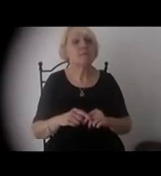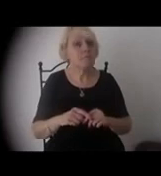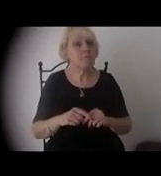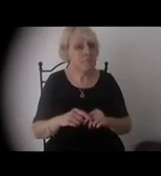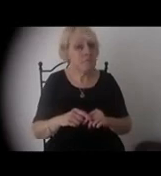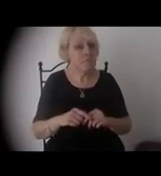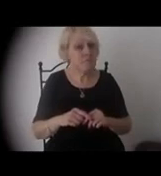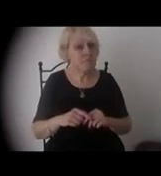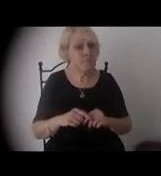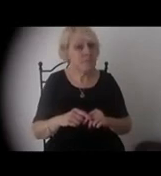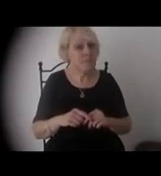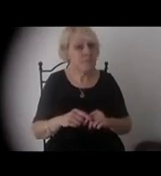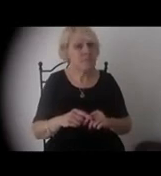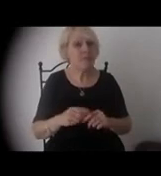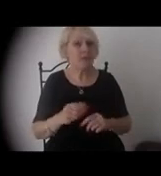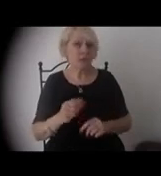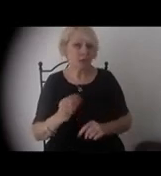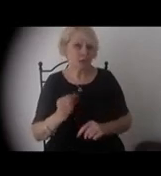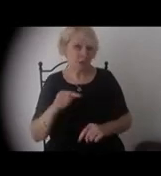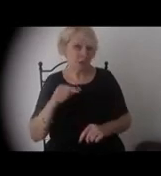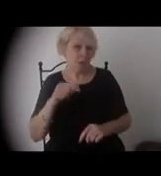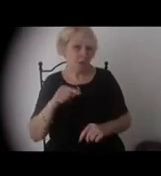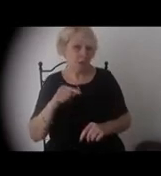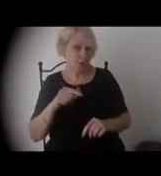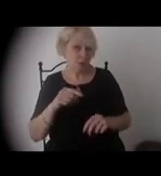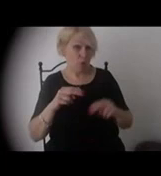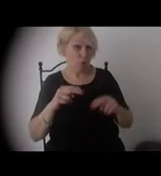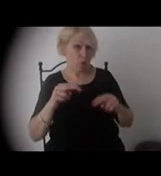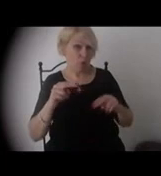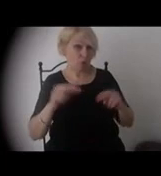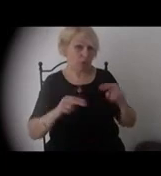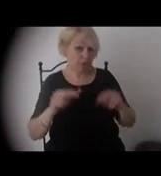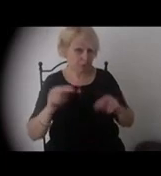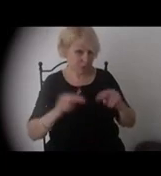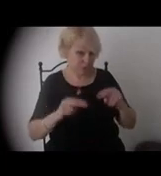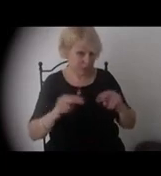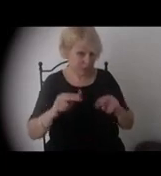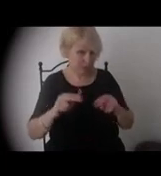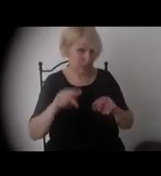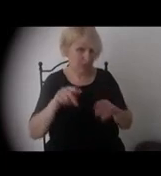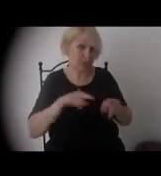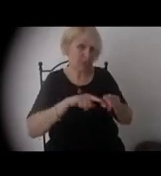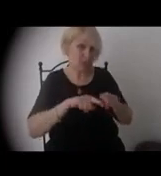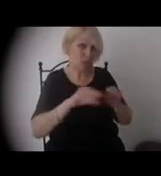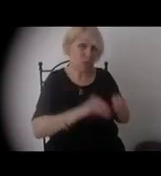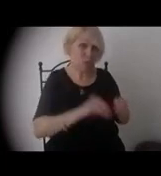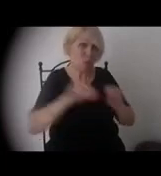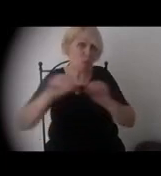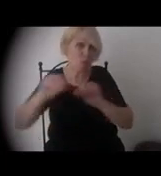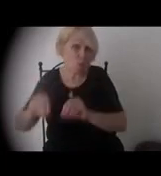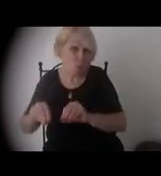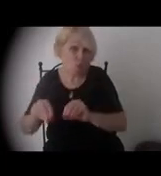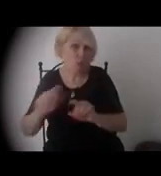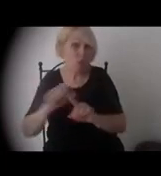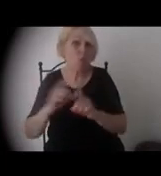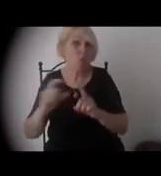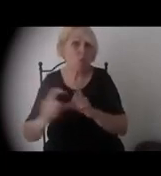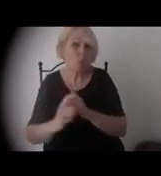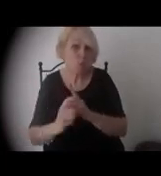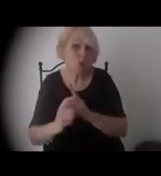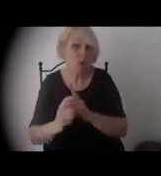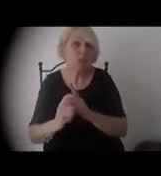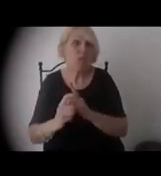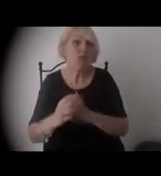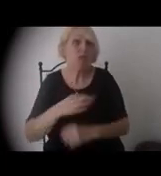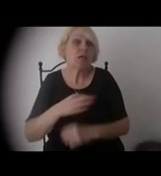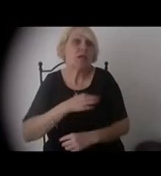those urgent assessments to our community clinic in order to support the acute hospitals